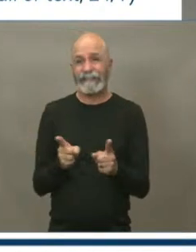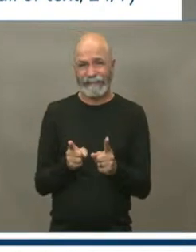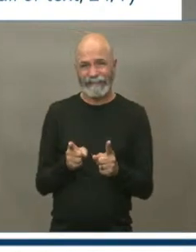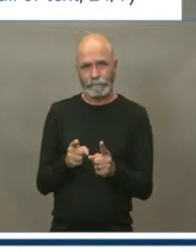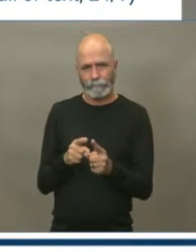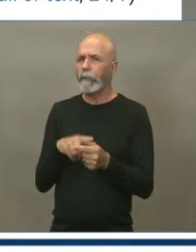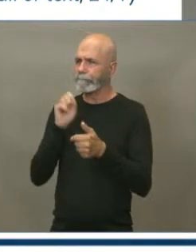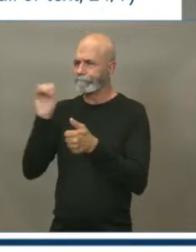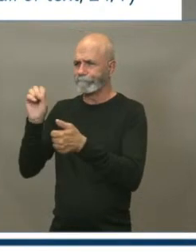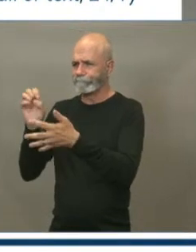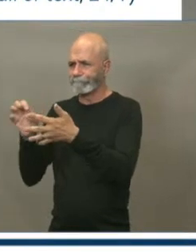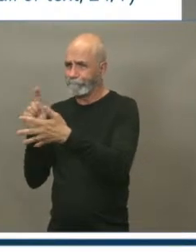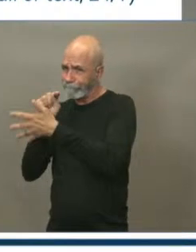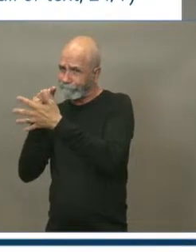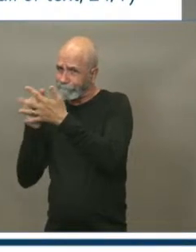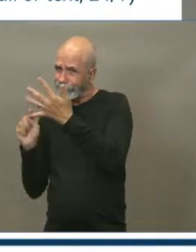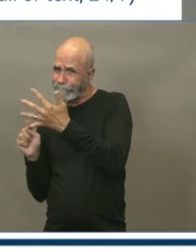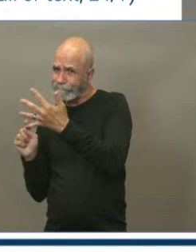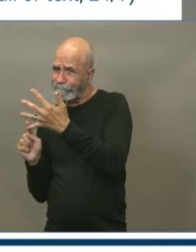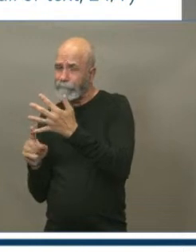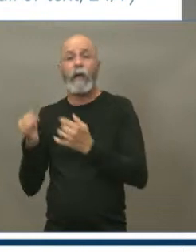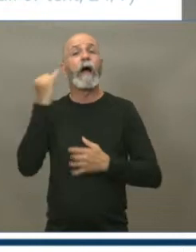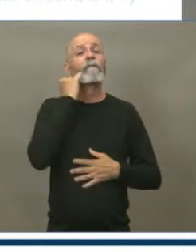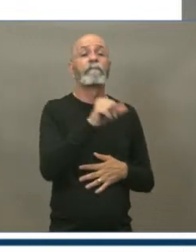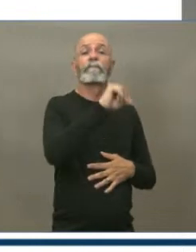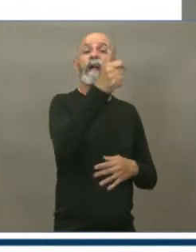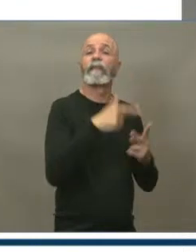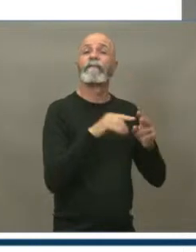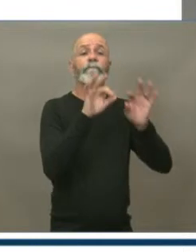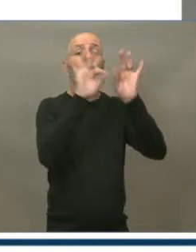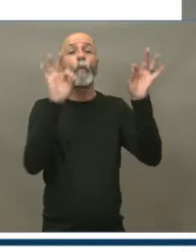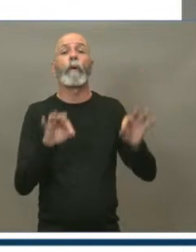for people who are not in those